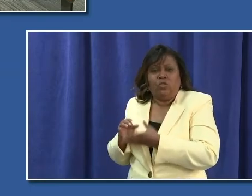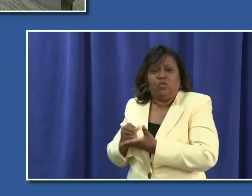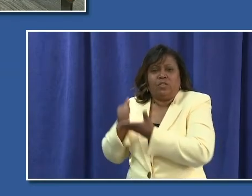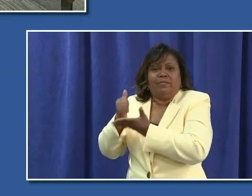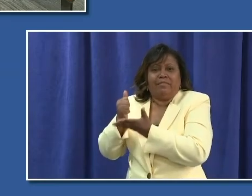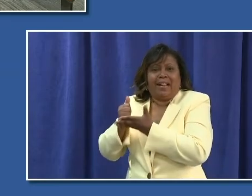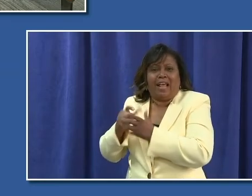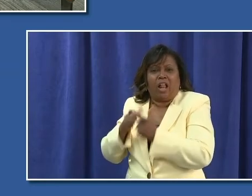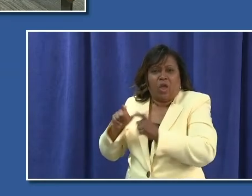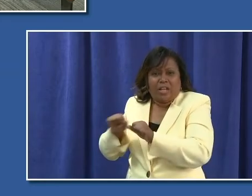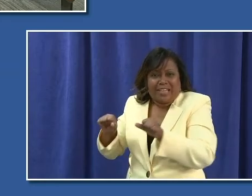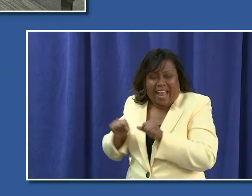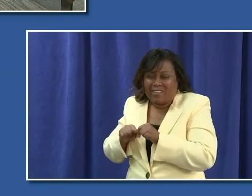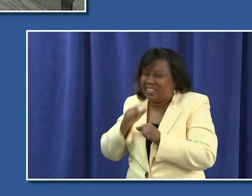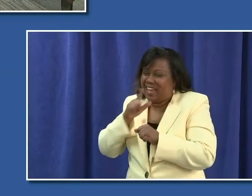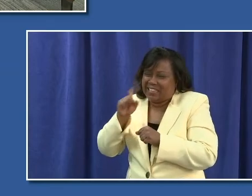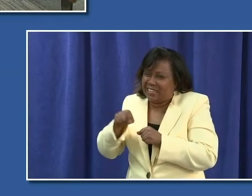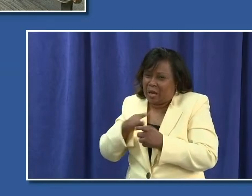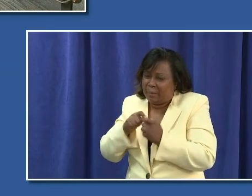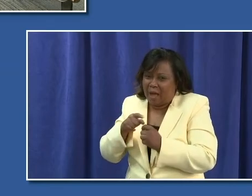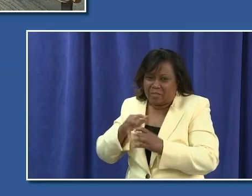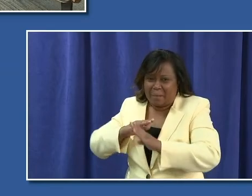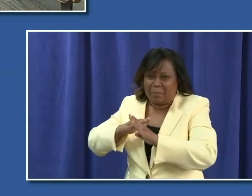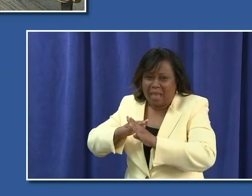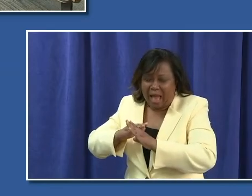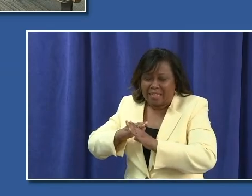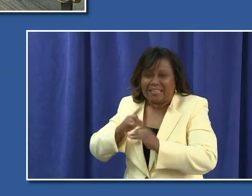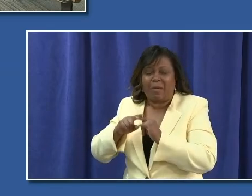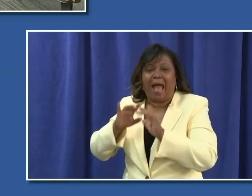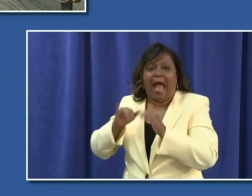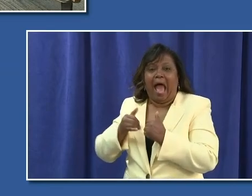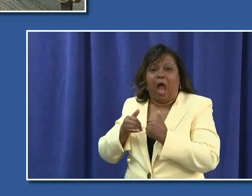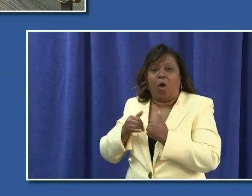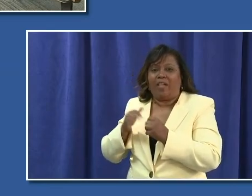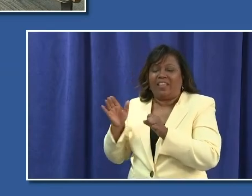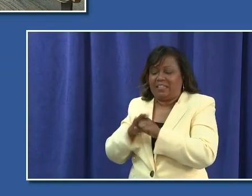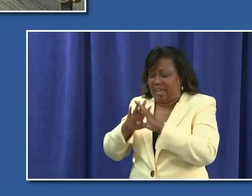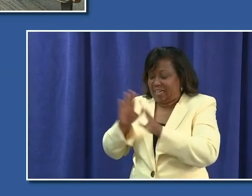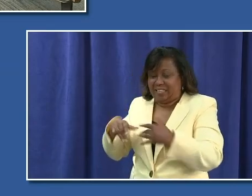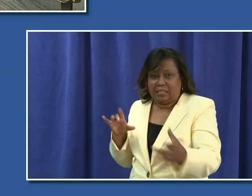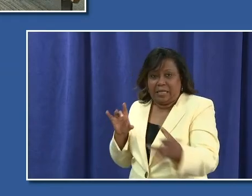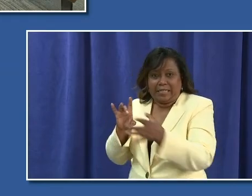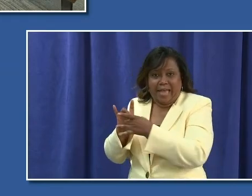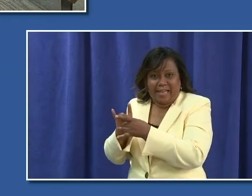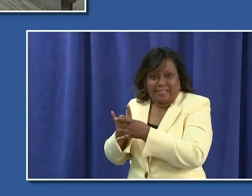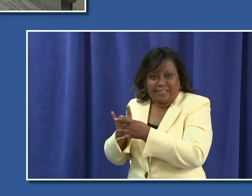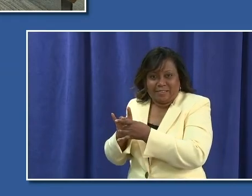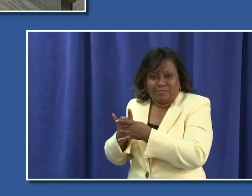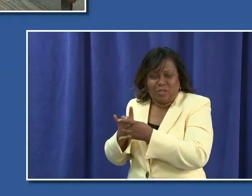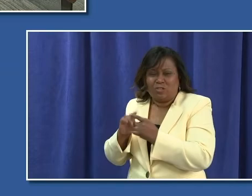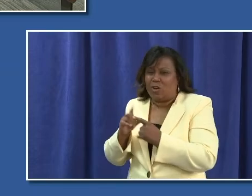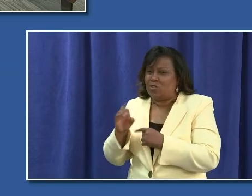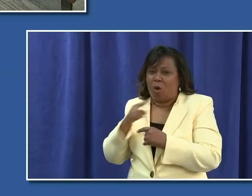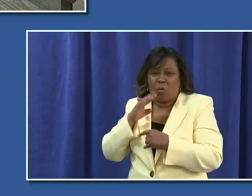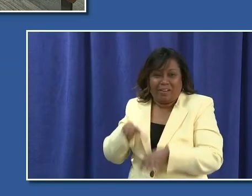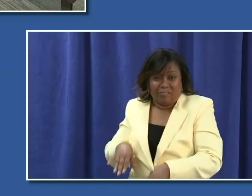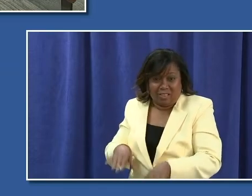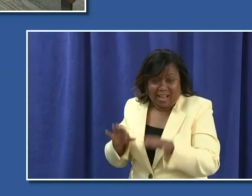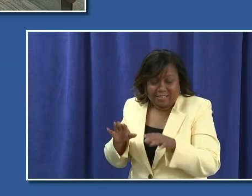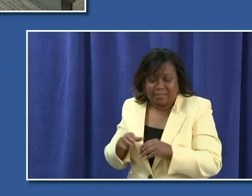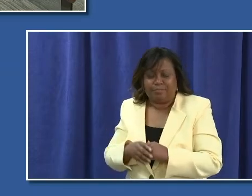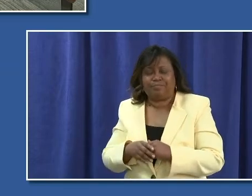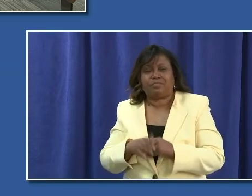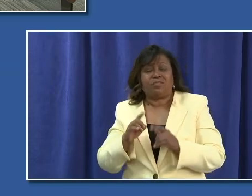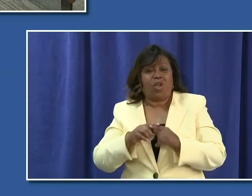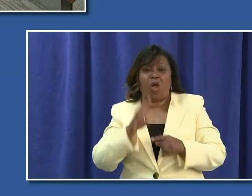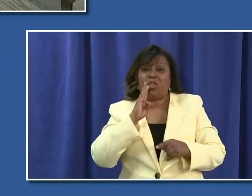relieve a larger area? Because it's not necessarily about that block; it's about how the entire system connects, so that no one floods. On